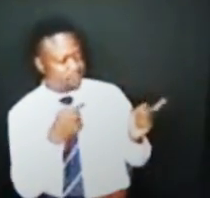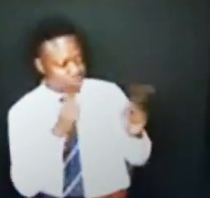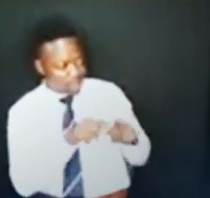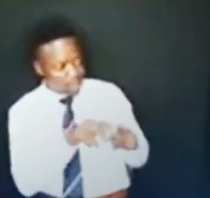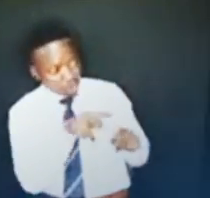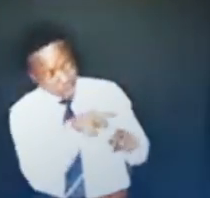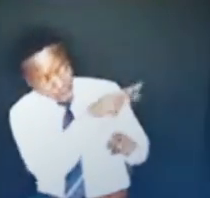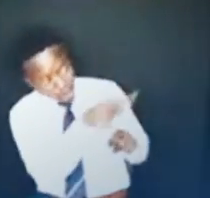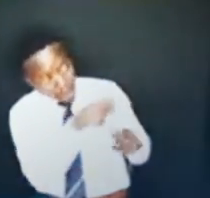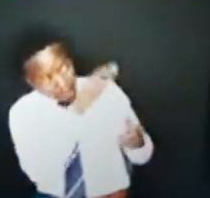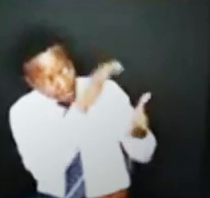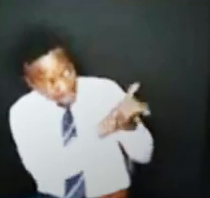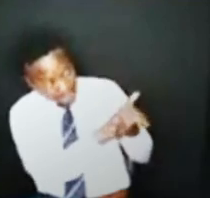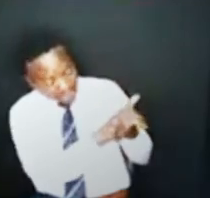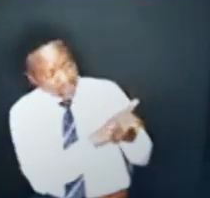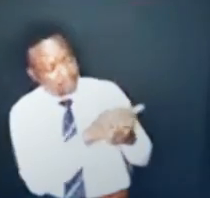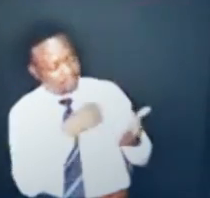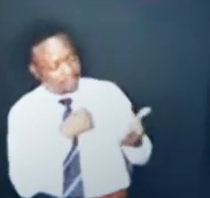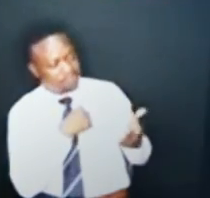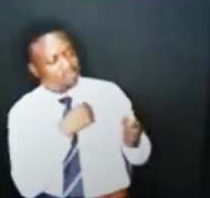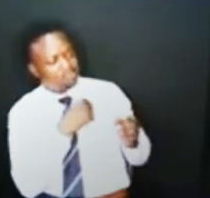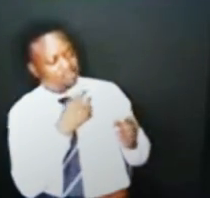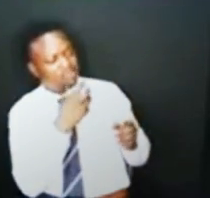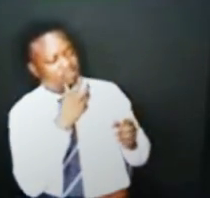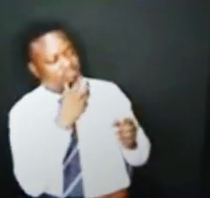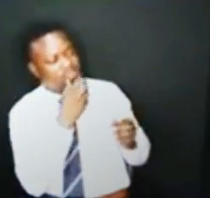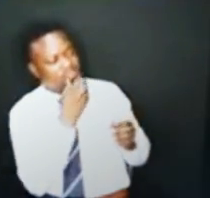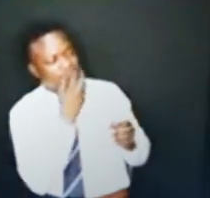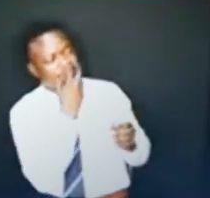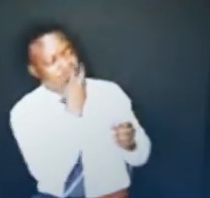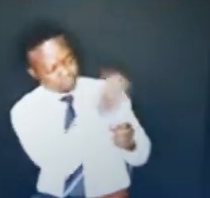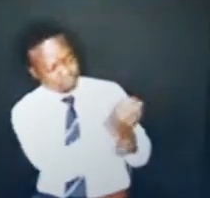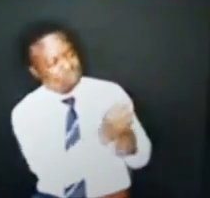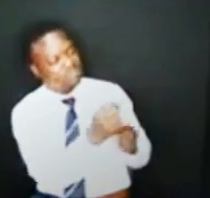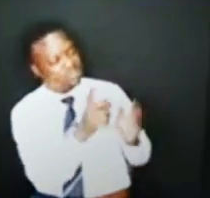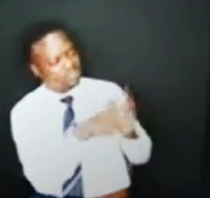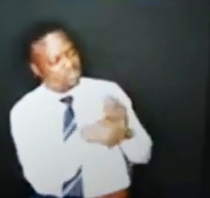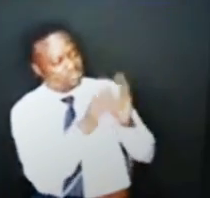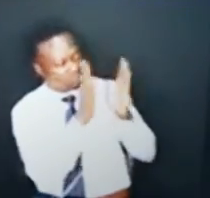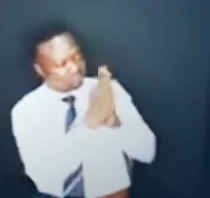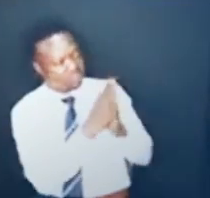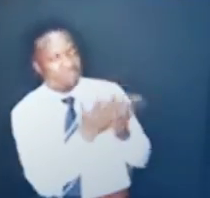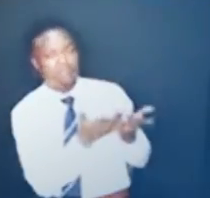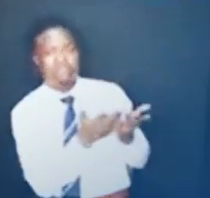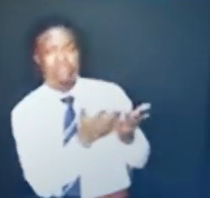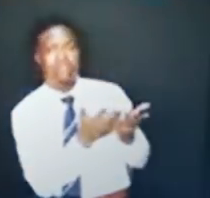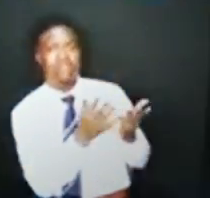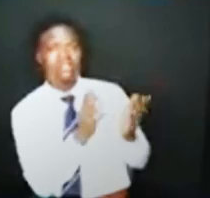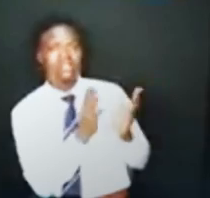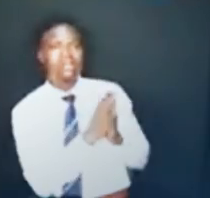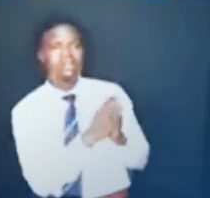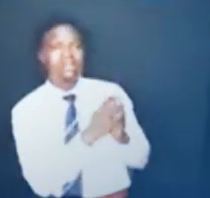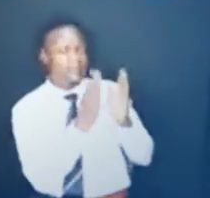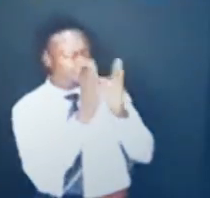they married. I also prayed. I don't know who she prayed to.